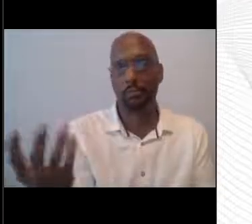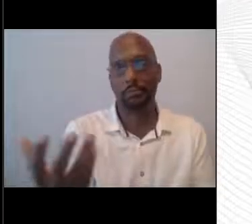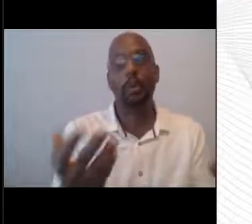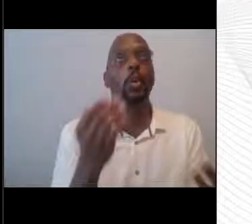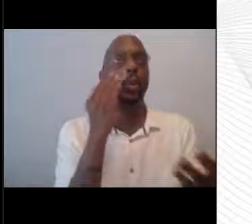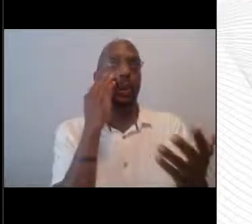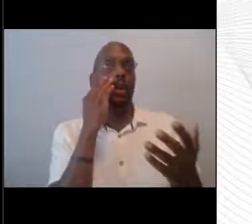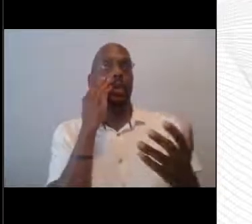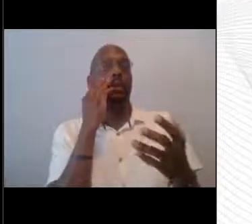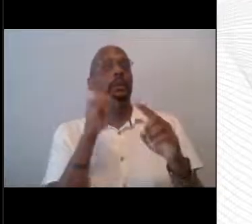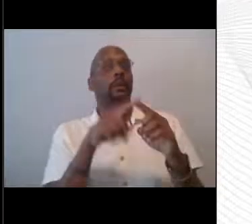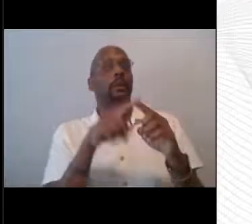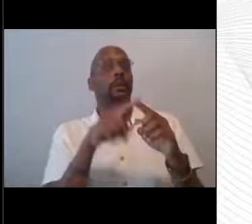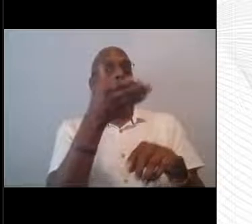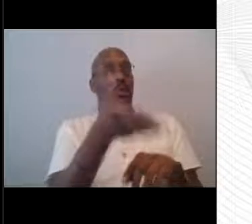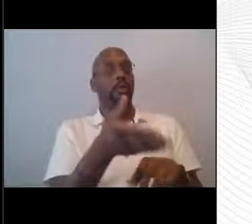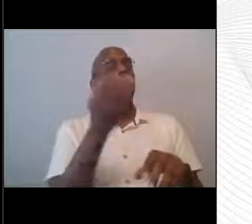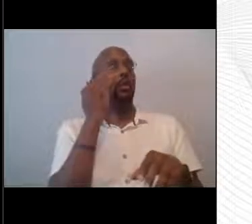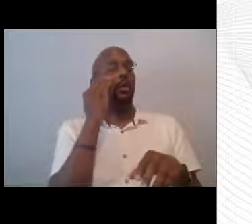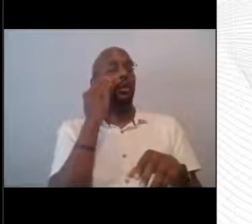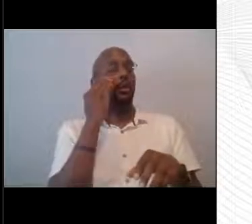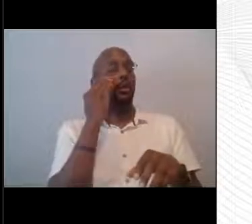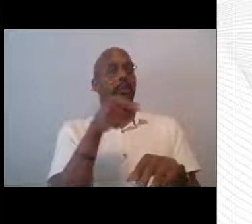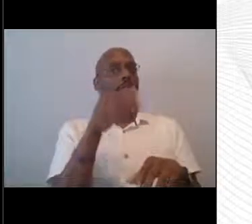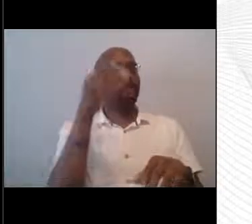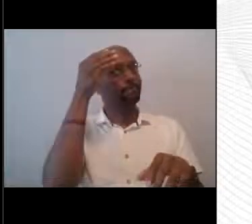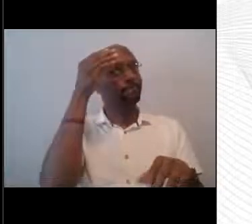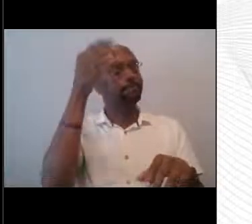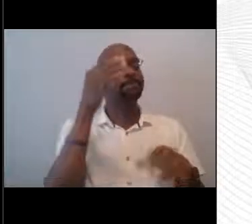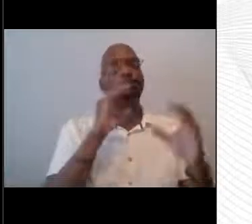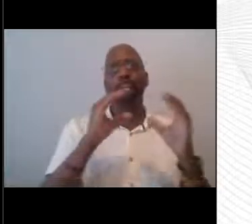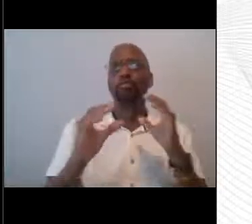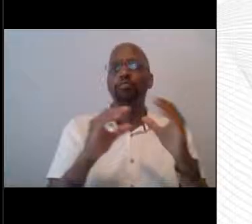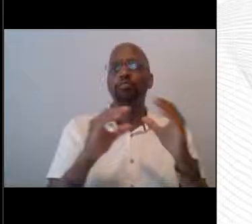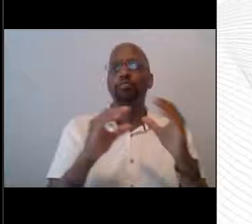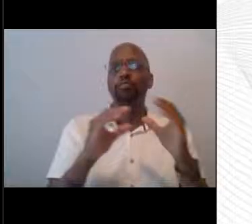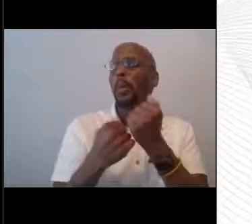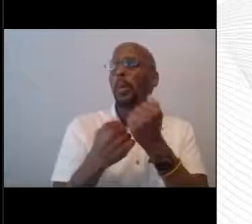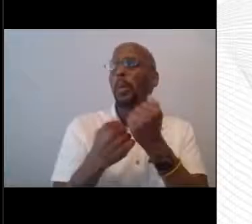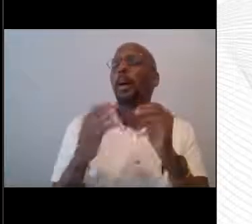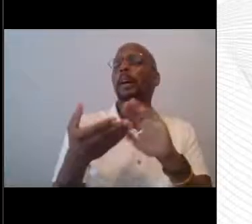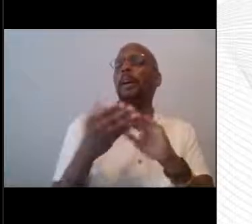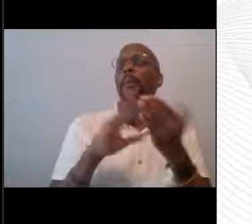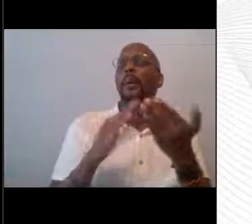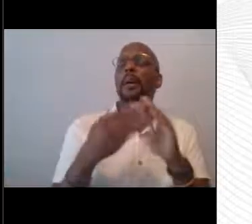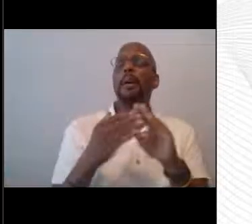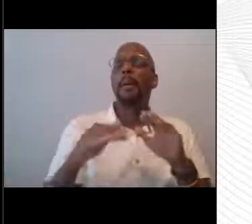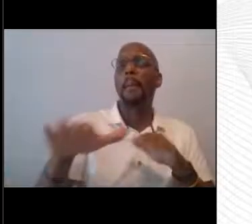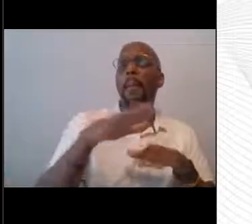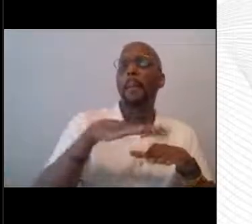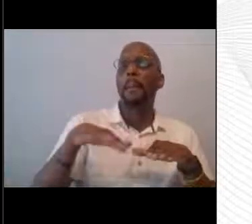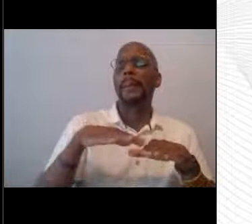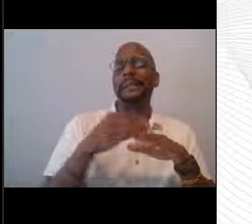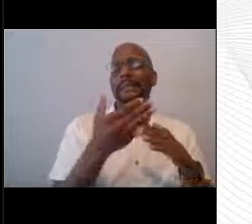on Charles. He's a knowledgeable communicator, a supporter of community-based involvement.